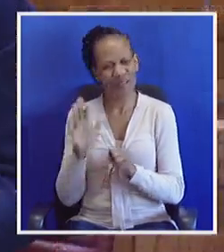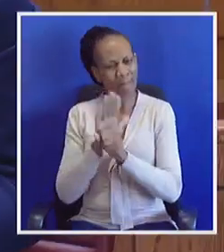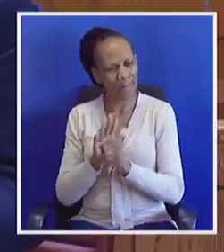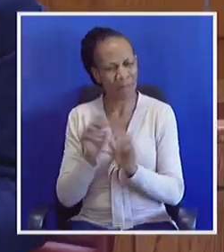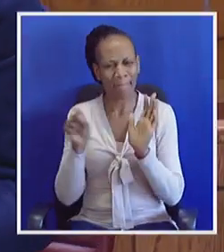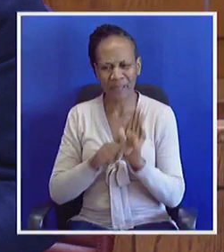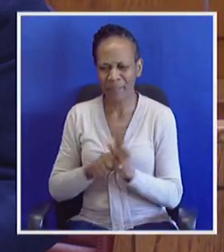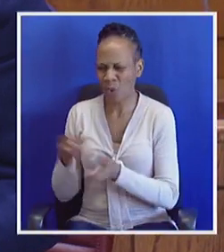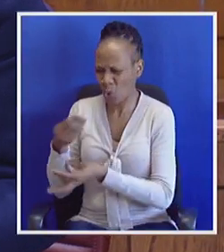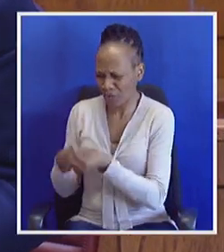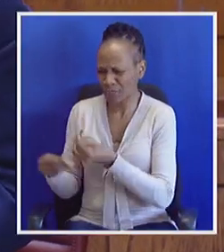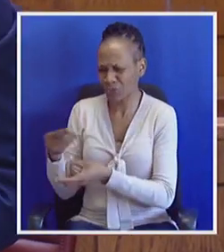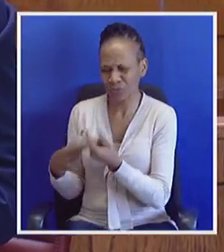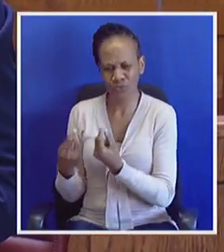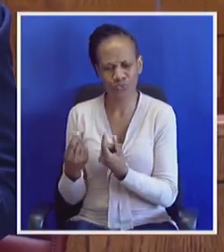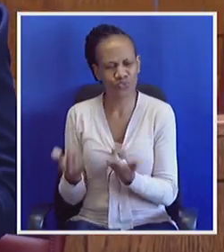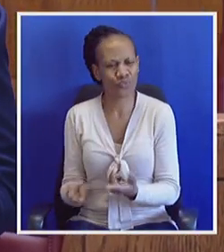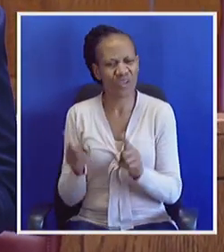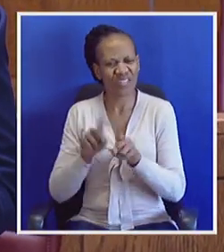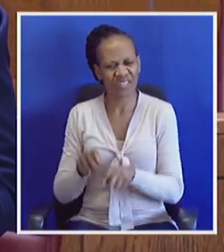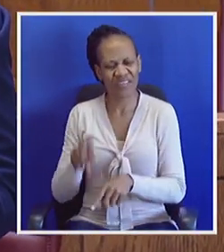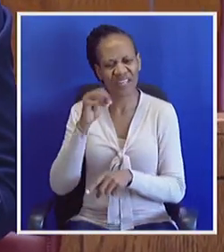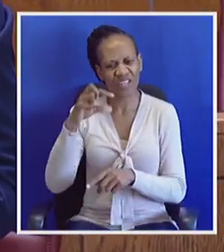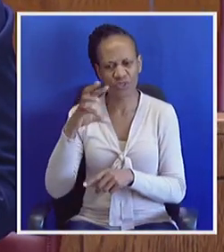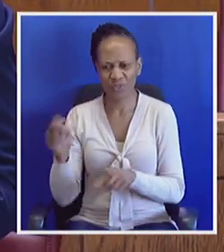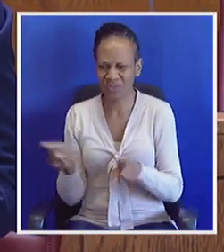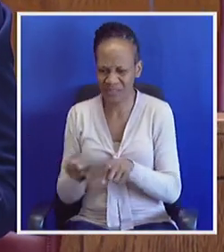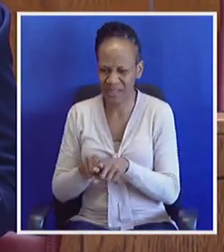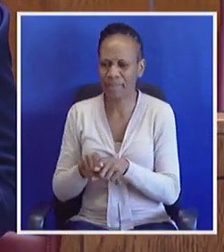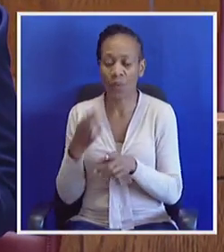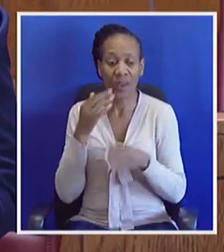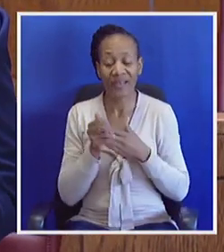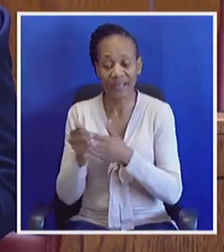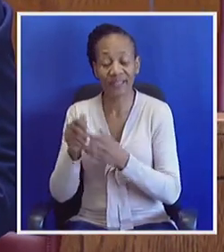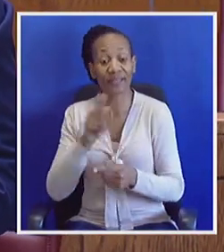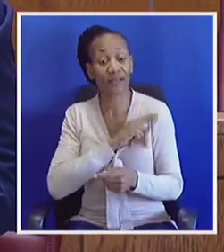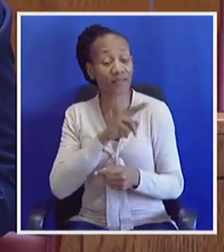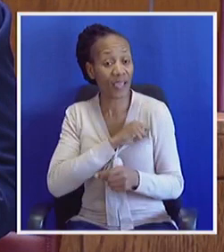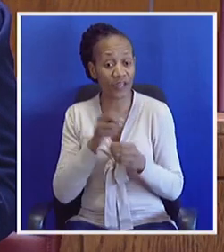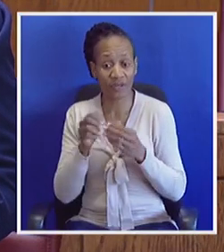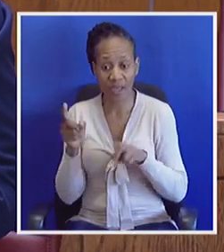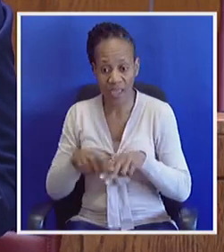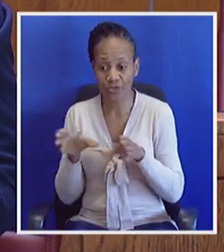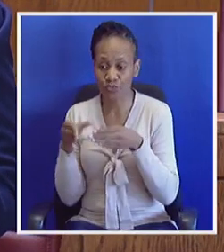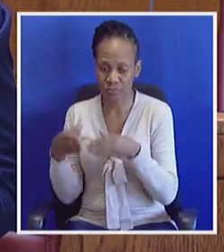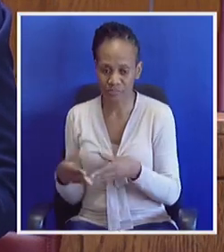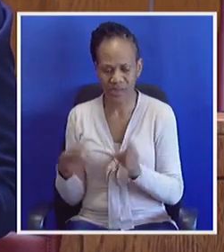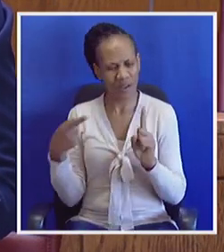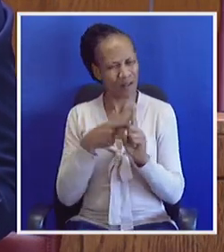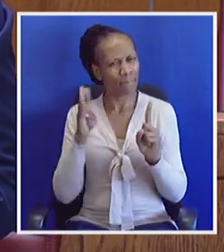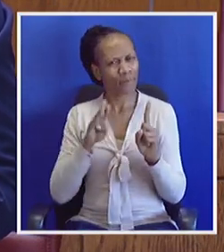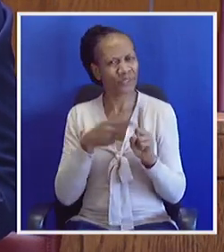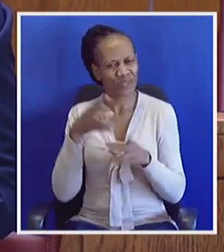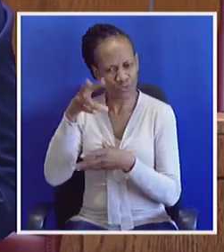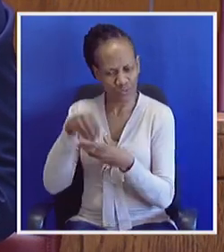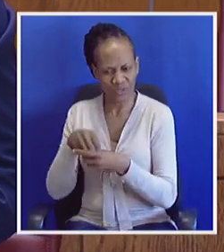of corruption have been leveled against him by stakeholders and NGOs when he was the head of the HIV/AIDS in KZN. Dr. Sandile Buthelezi was also